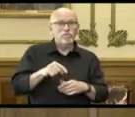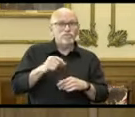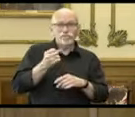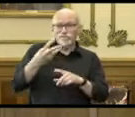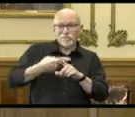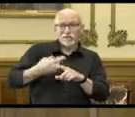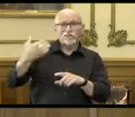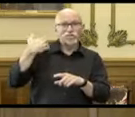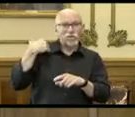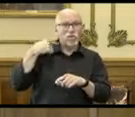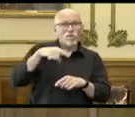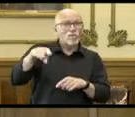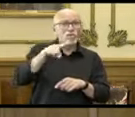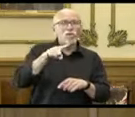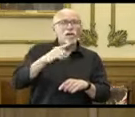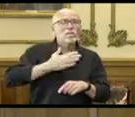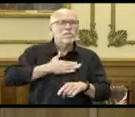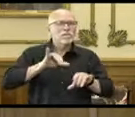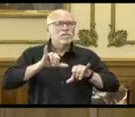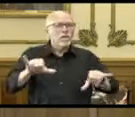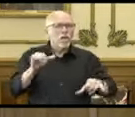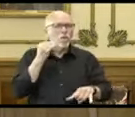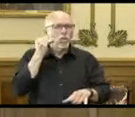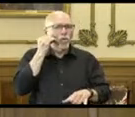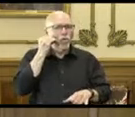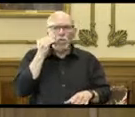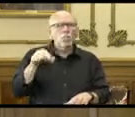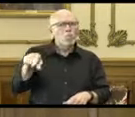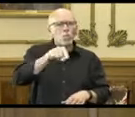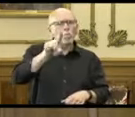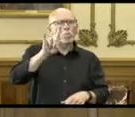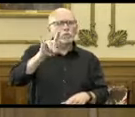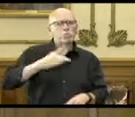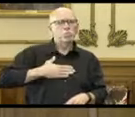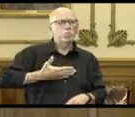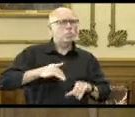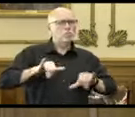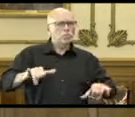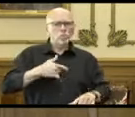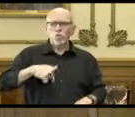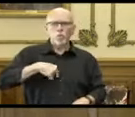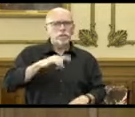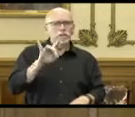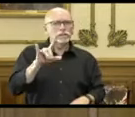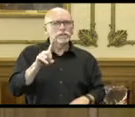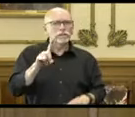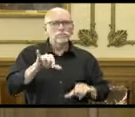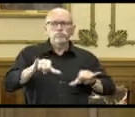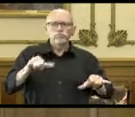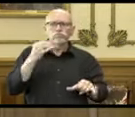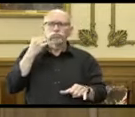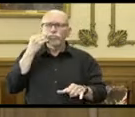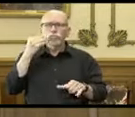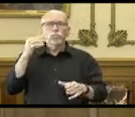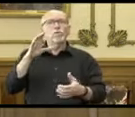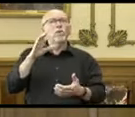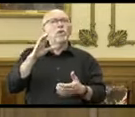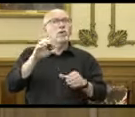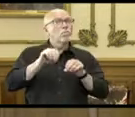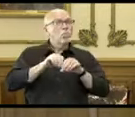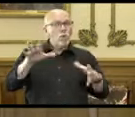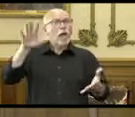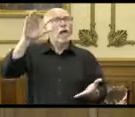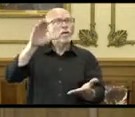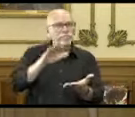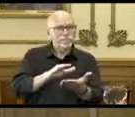to hunker down, you did. We did. And we slowed the spread.